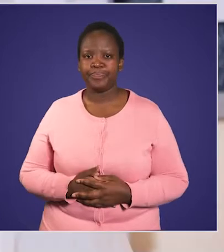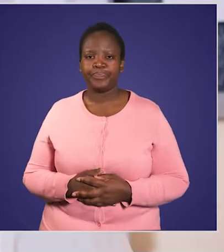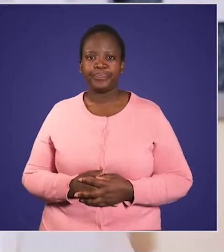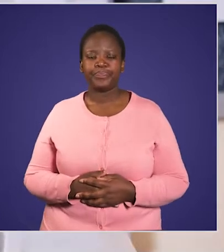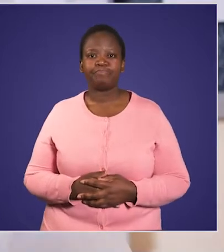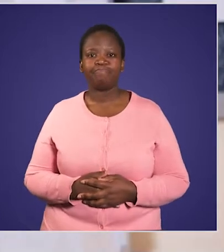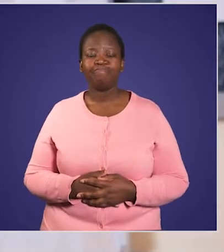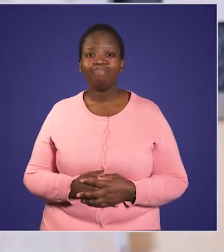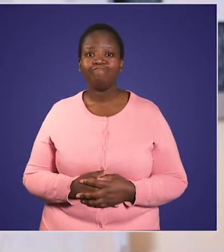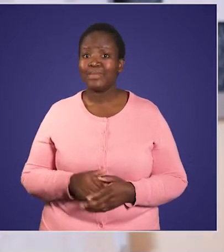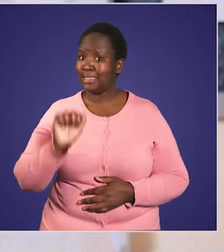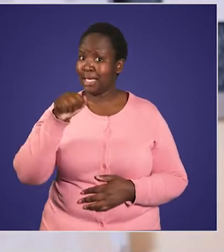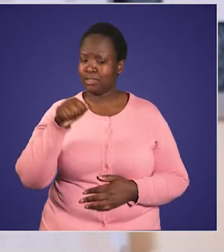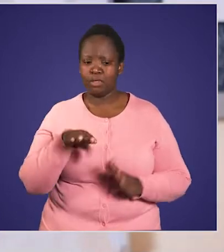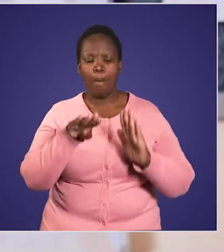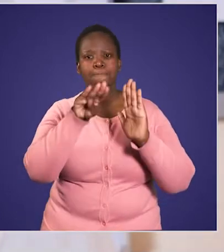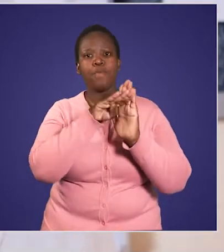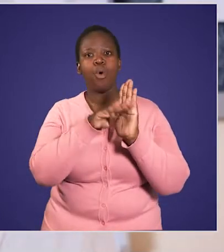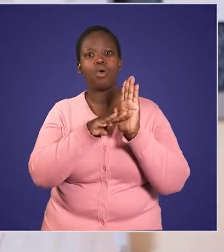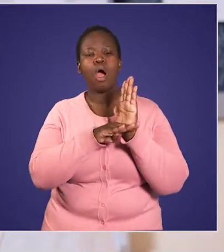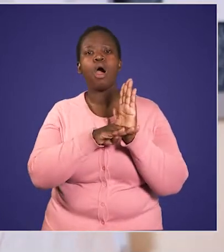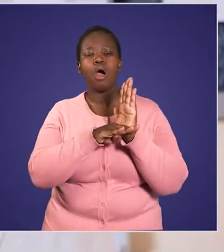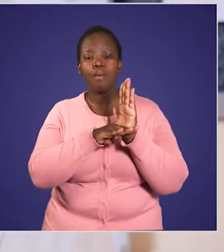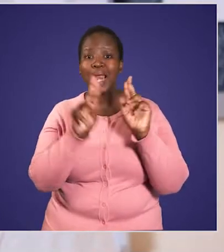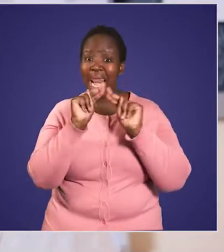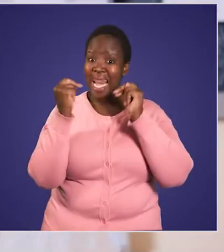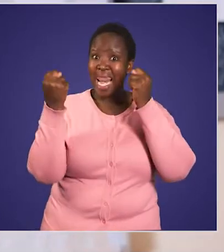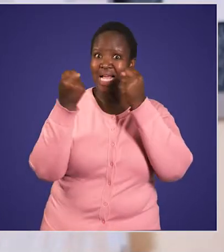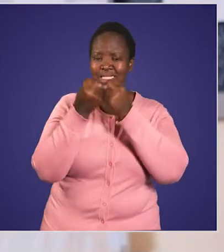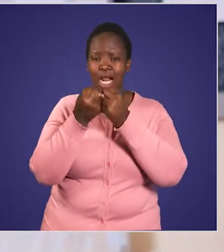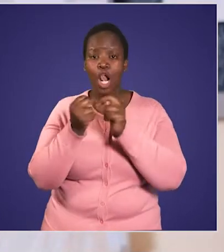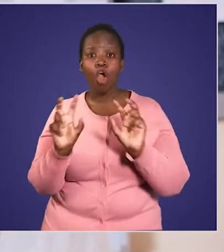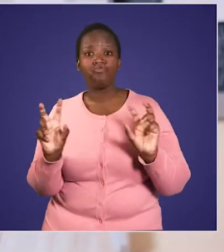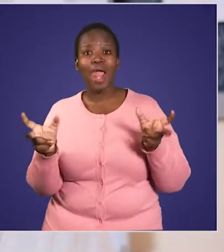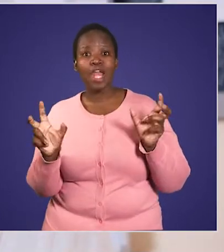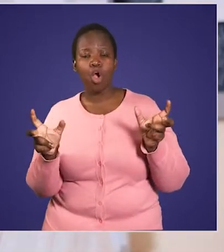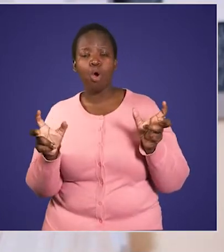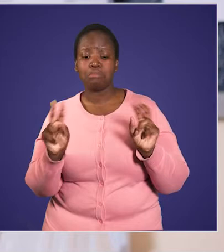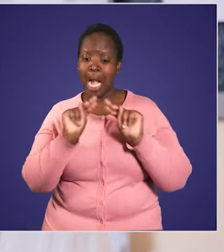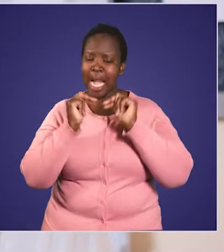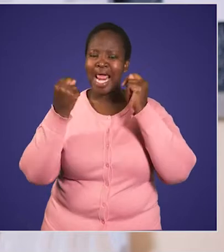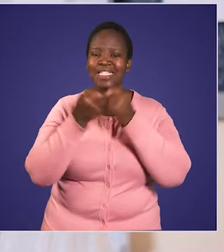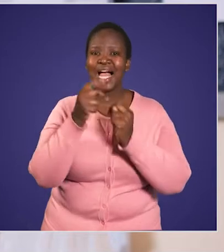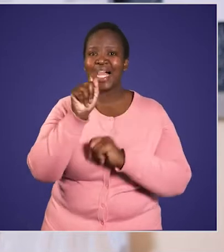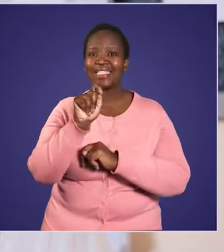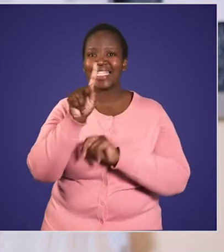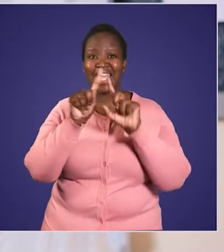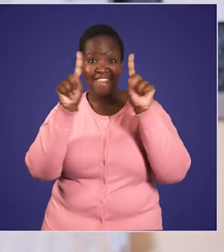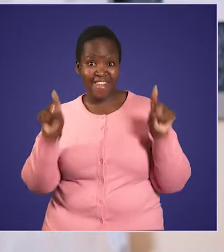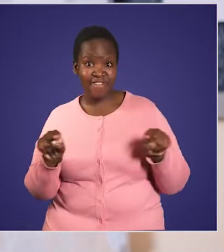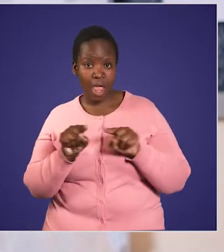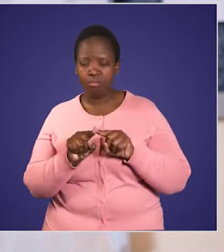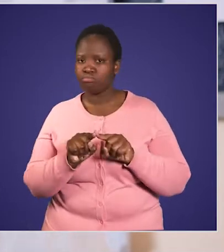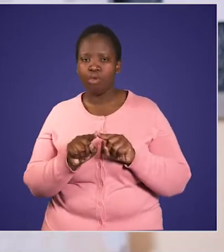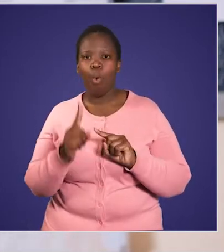There was programs that were offered on the national radio and the national TV, but it